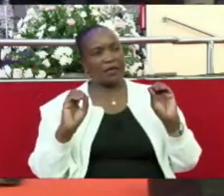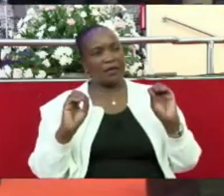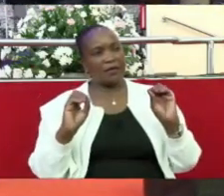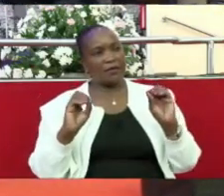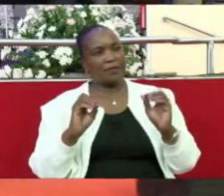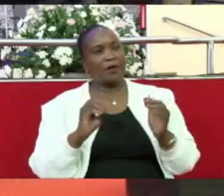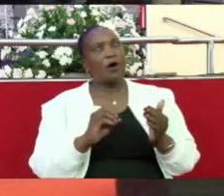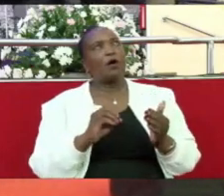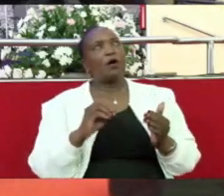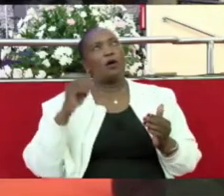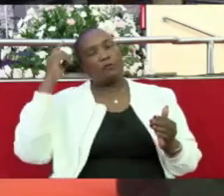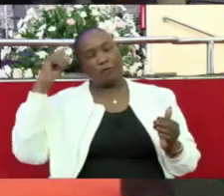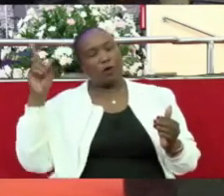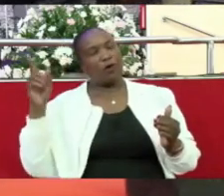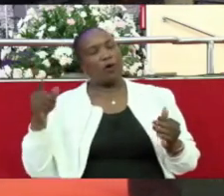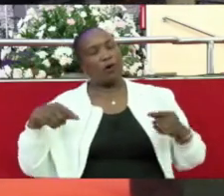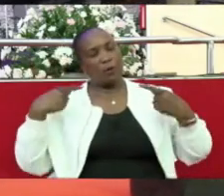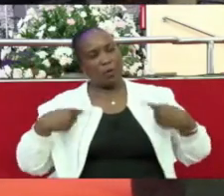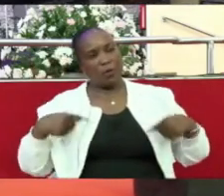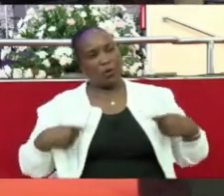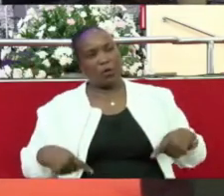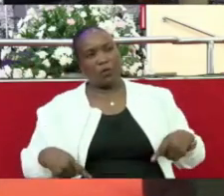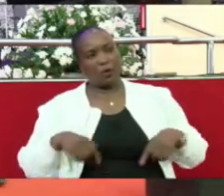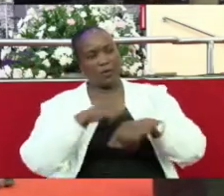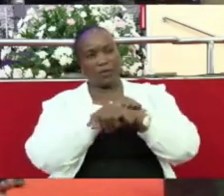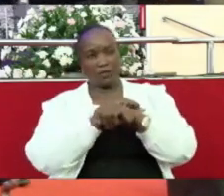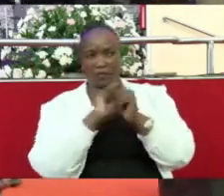You don't have to bribe so that you can be born again.